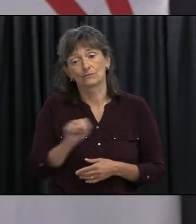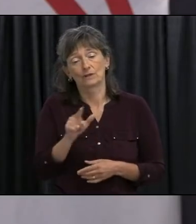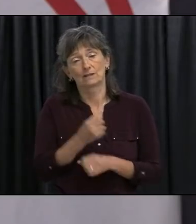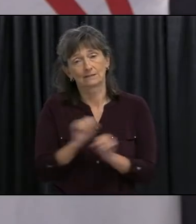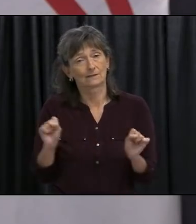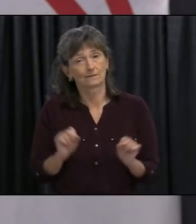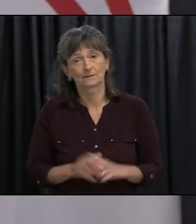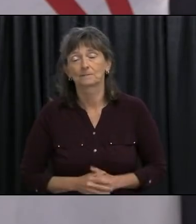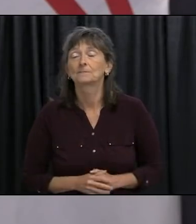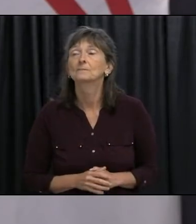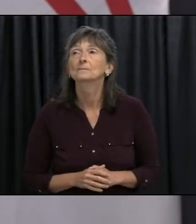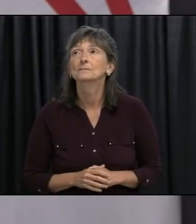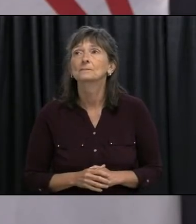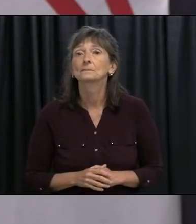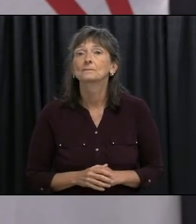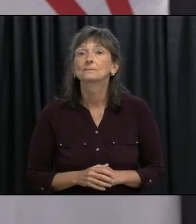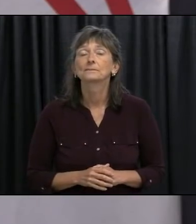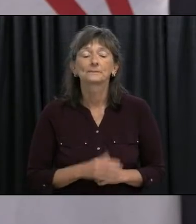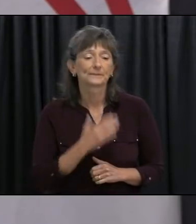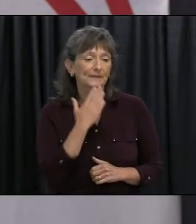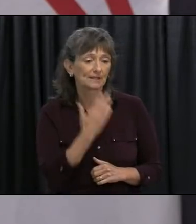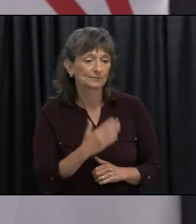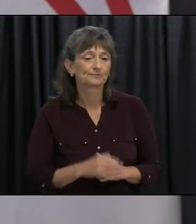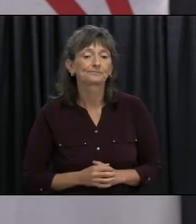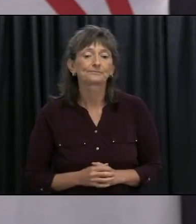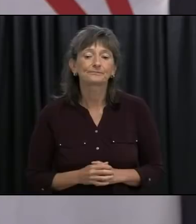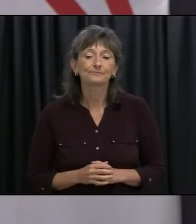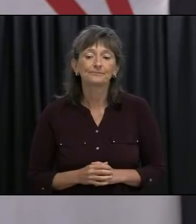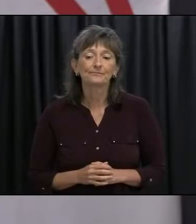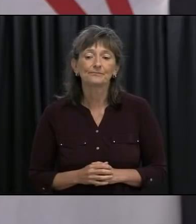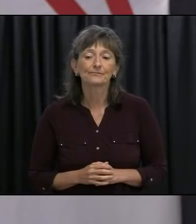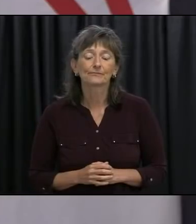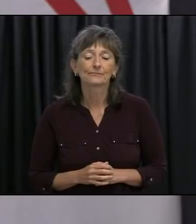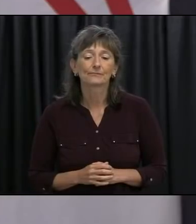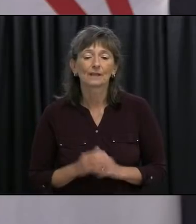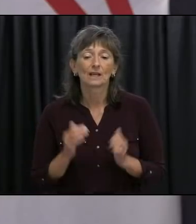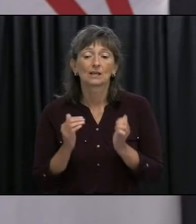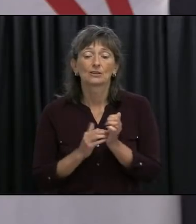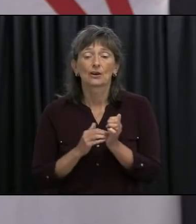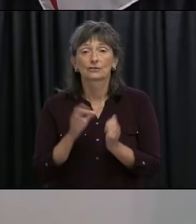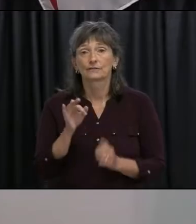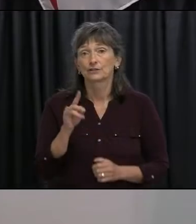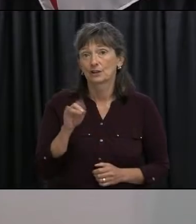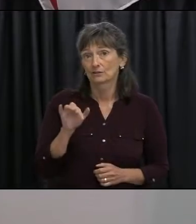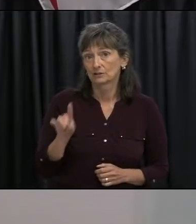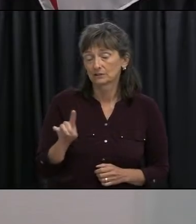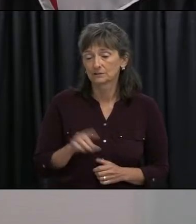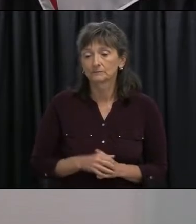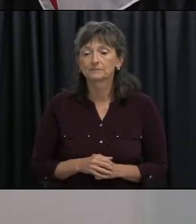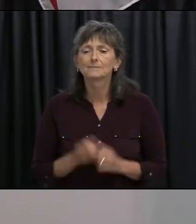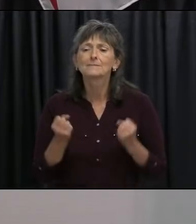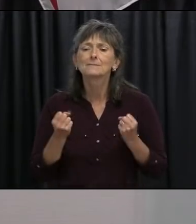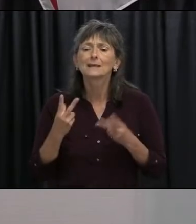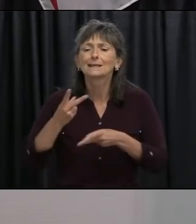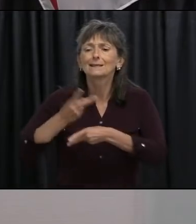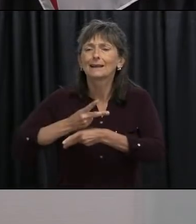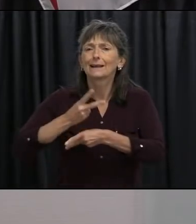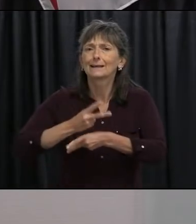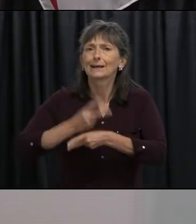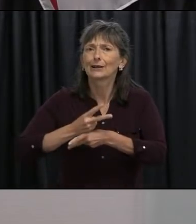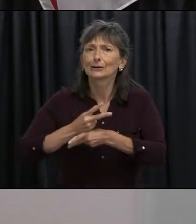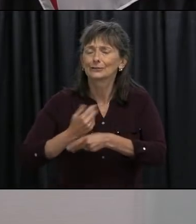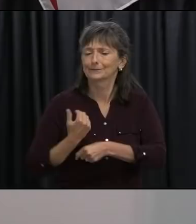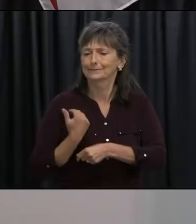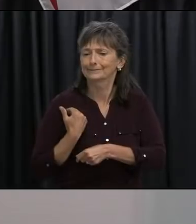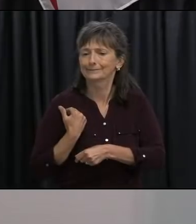us. Thank you for the clarification. Dr. Fitzgerald, many daycares have been reaching out saying